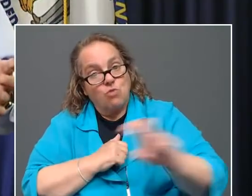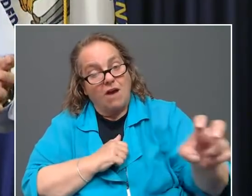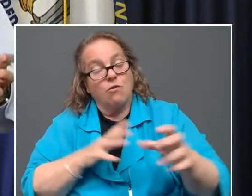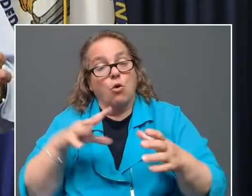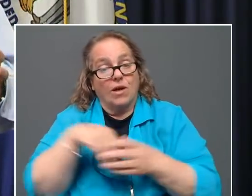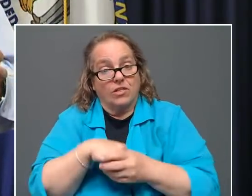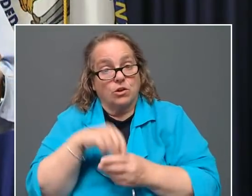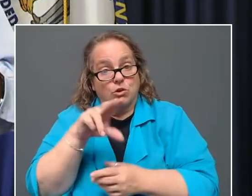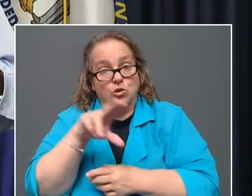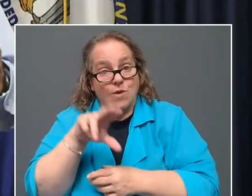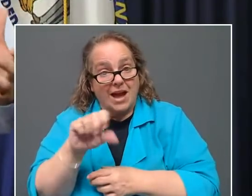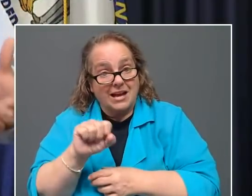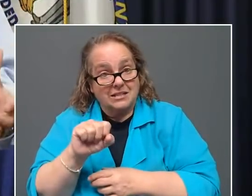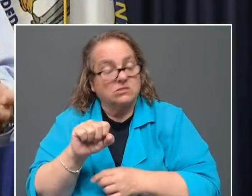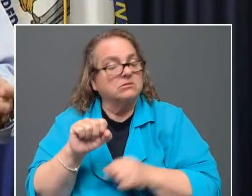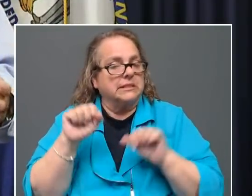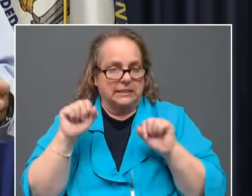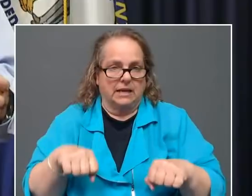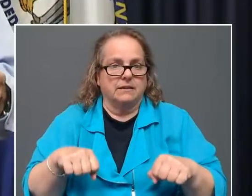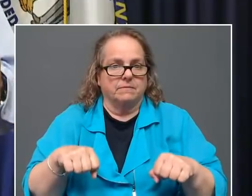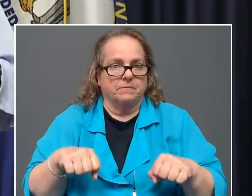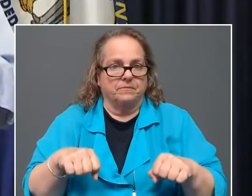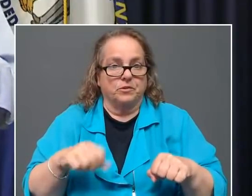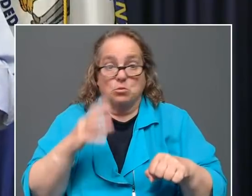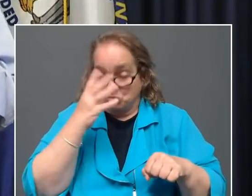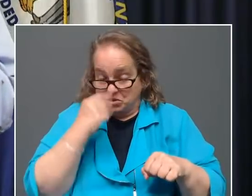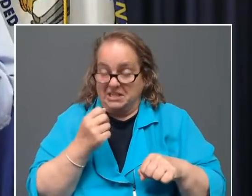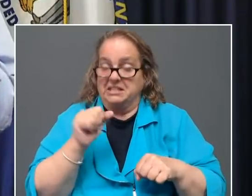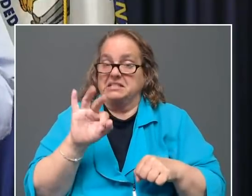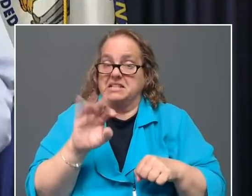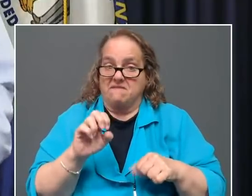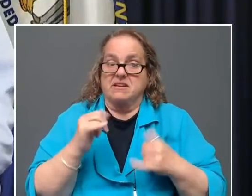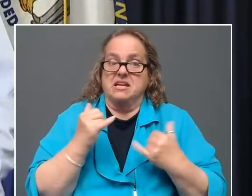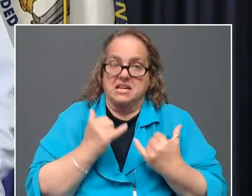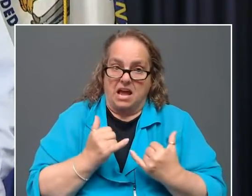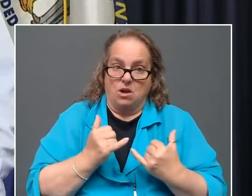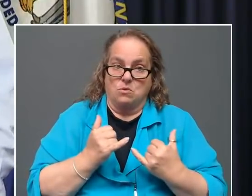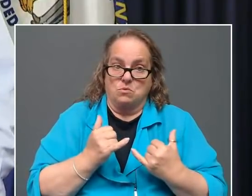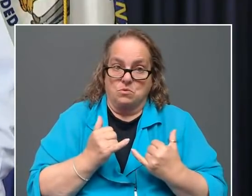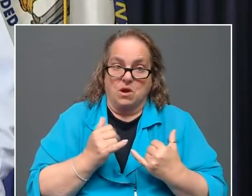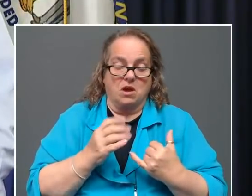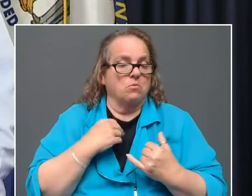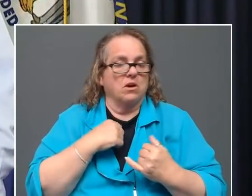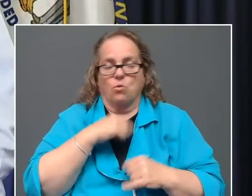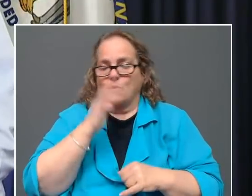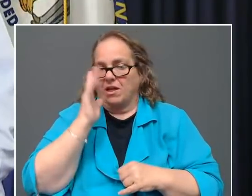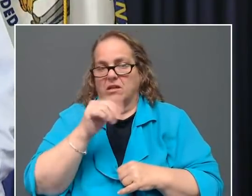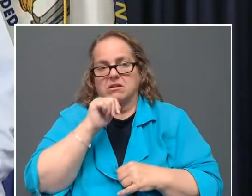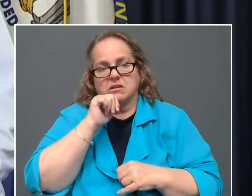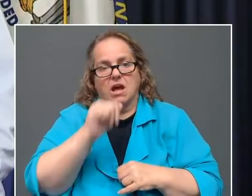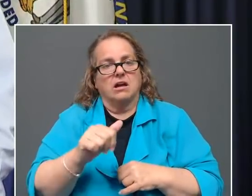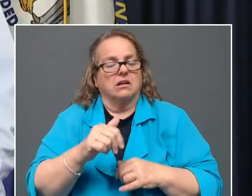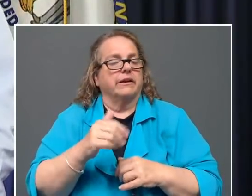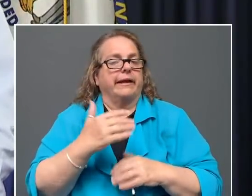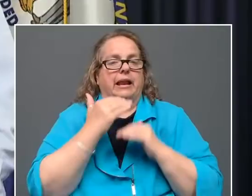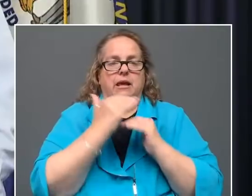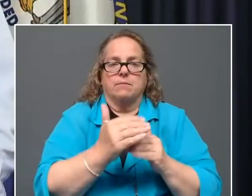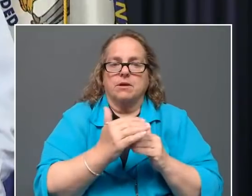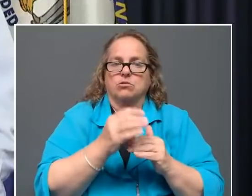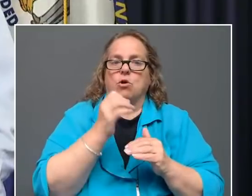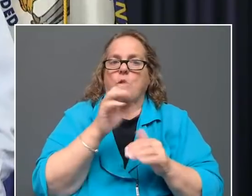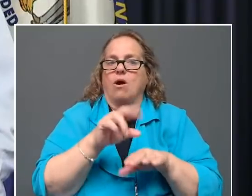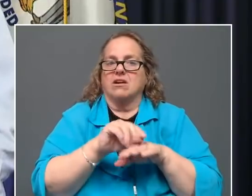safe, is pretty safe now, and we are no longer prohibiting and or